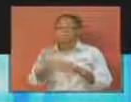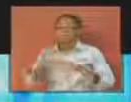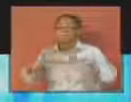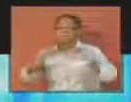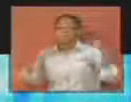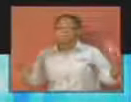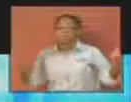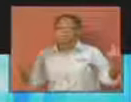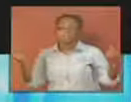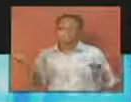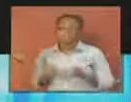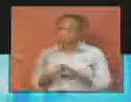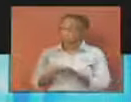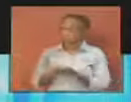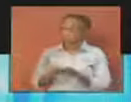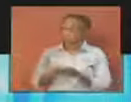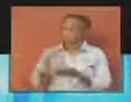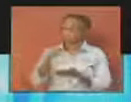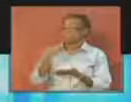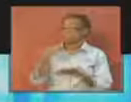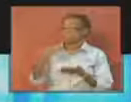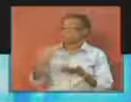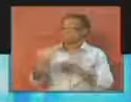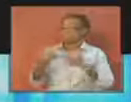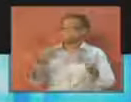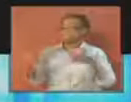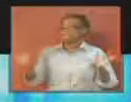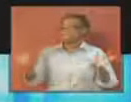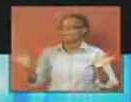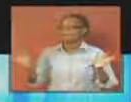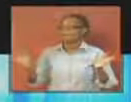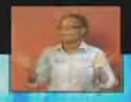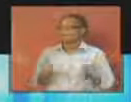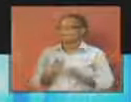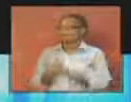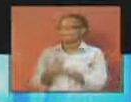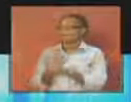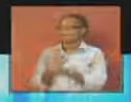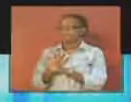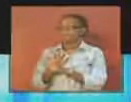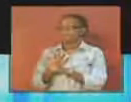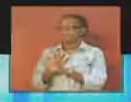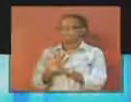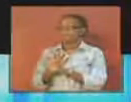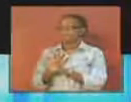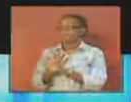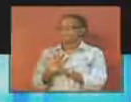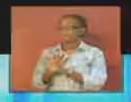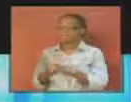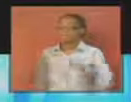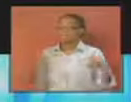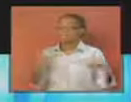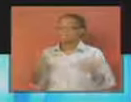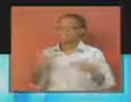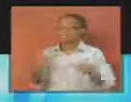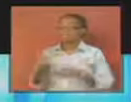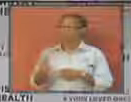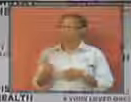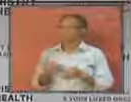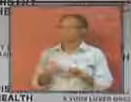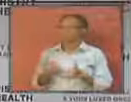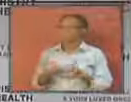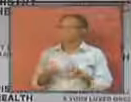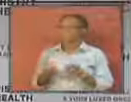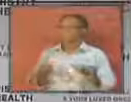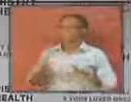entitled Open COVID-19 War Room to the Private Sector. I don't know if you've seen it and if you care to respond. Thank you.